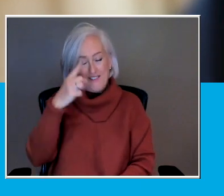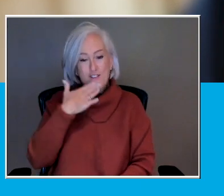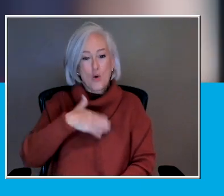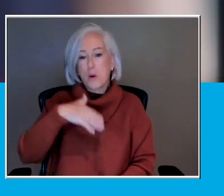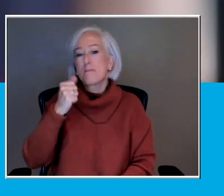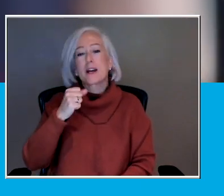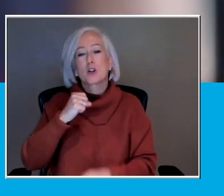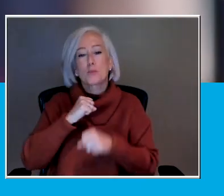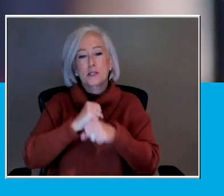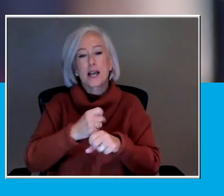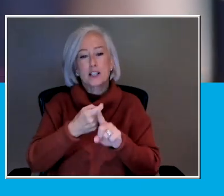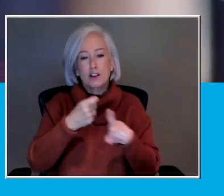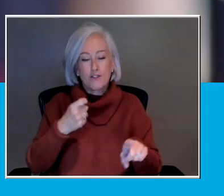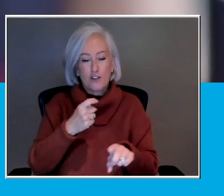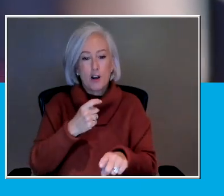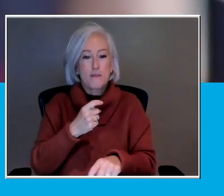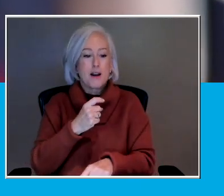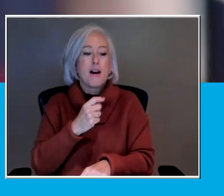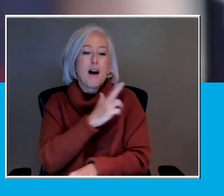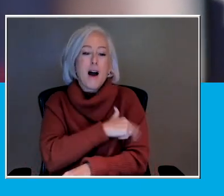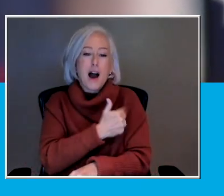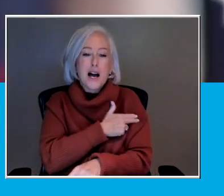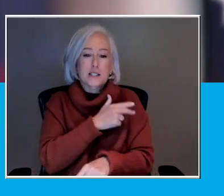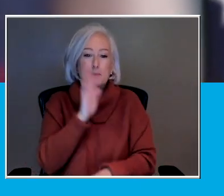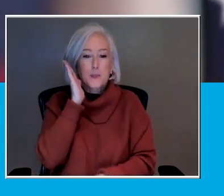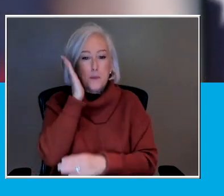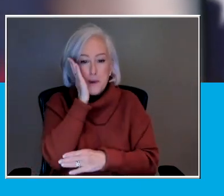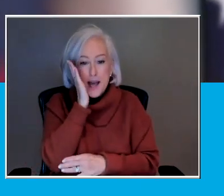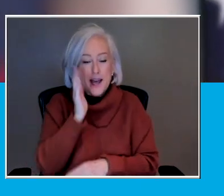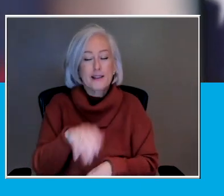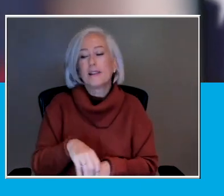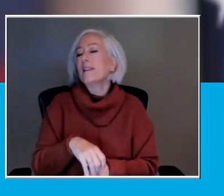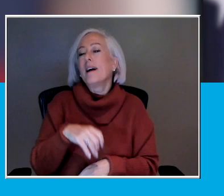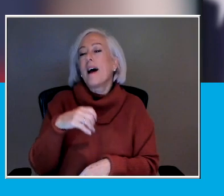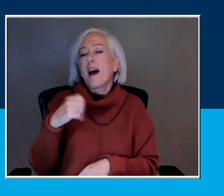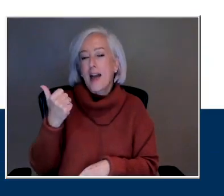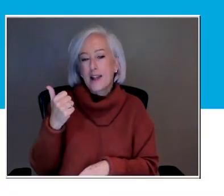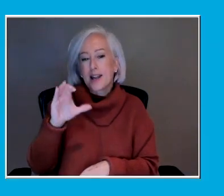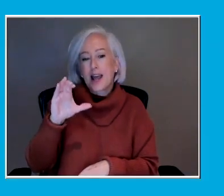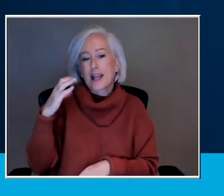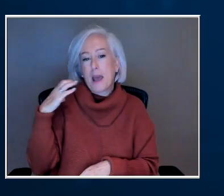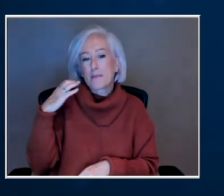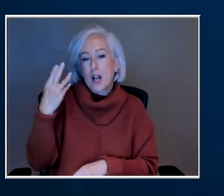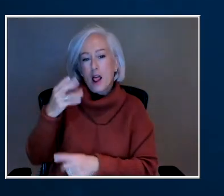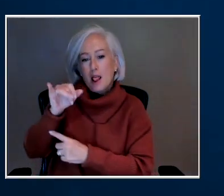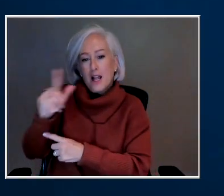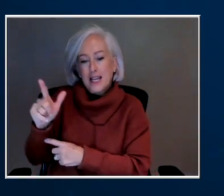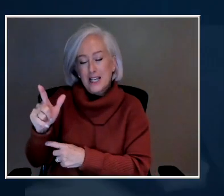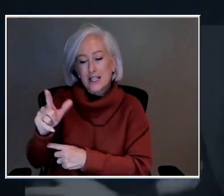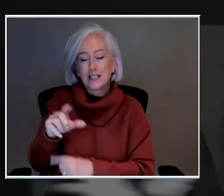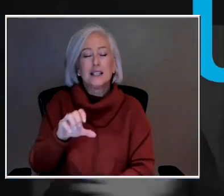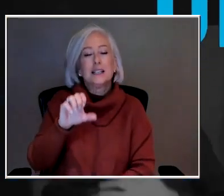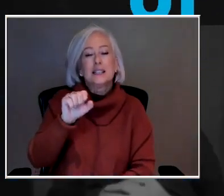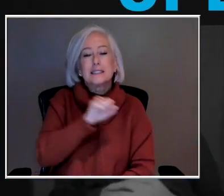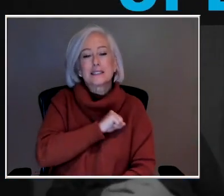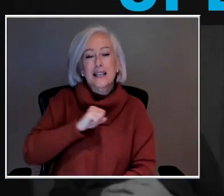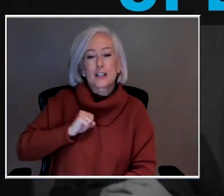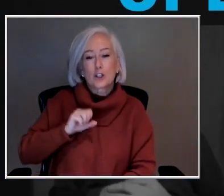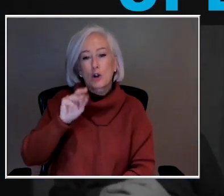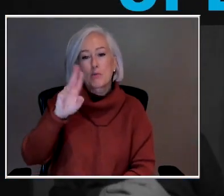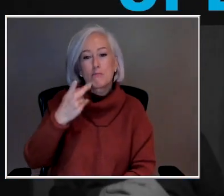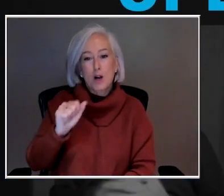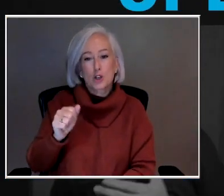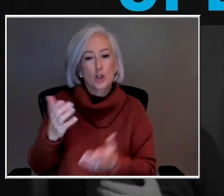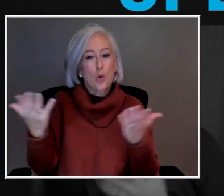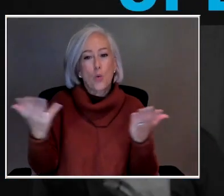bed all the way to Capitol Hill. Hear what Senator Roger Marshall is asking Congress to do Wednesday at 8.